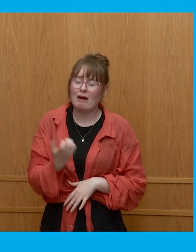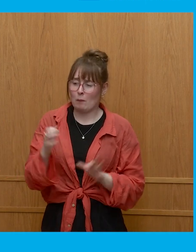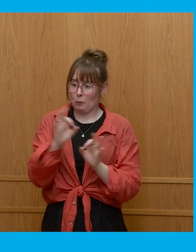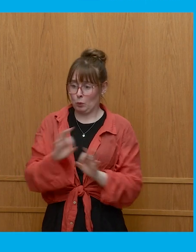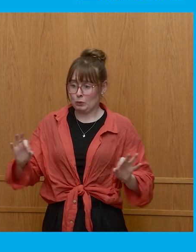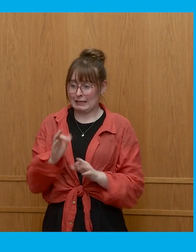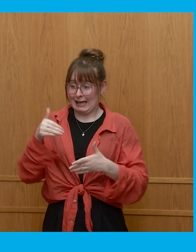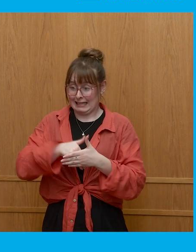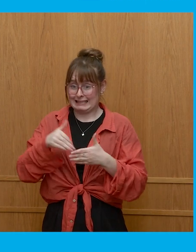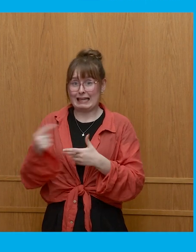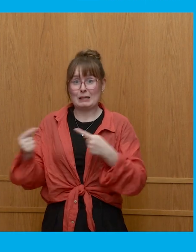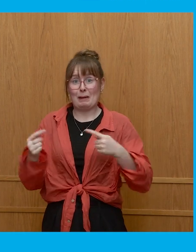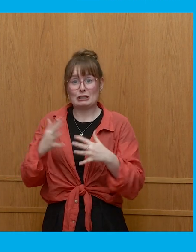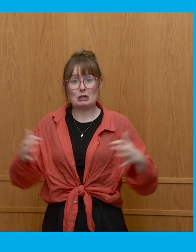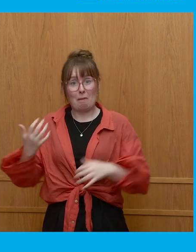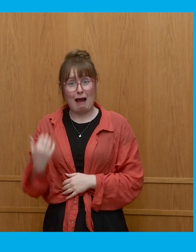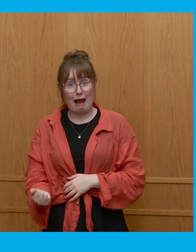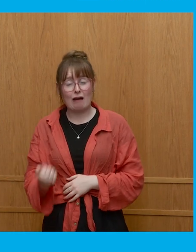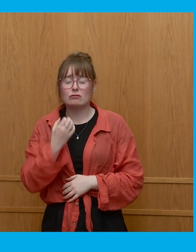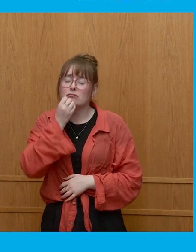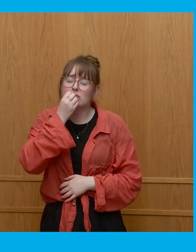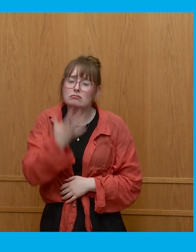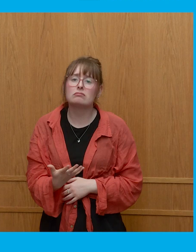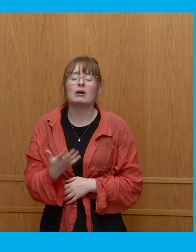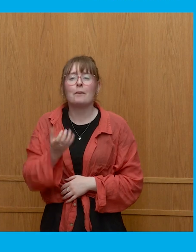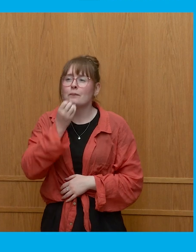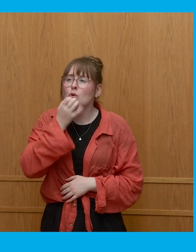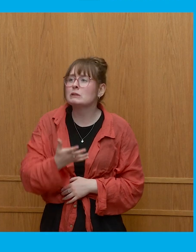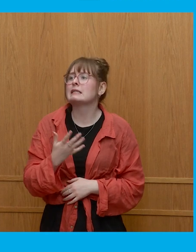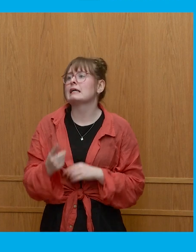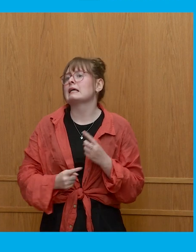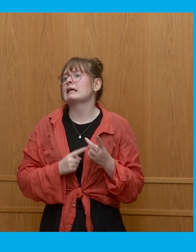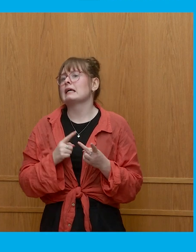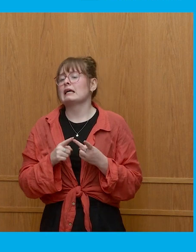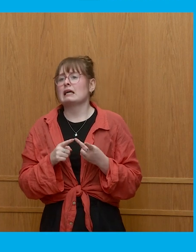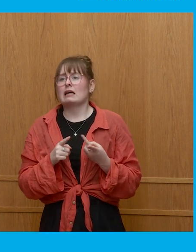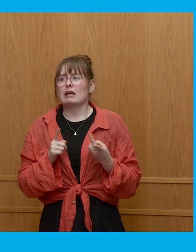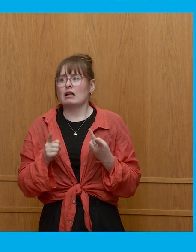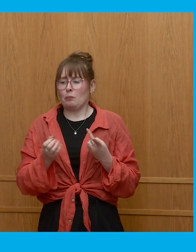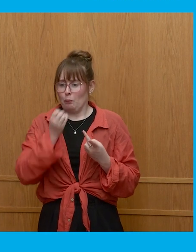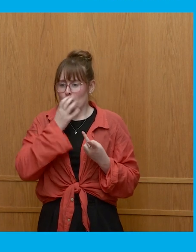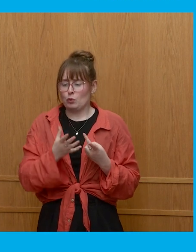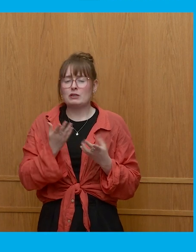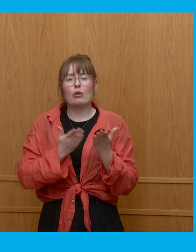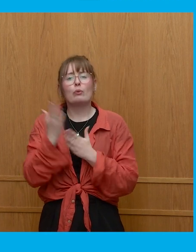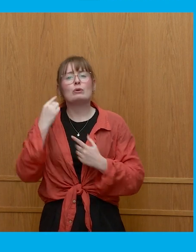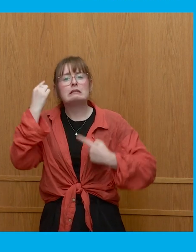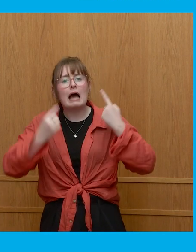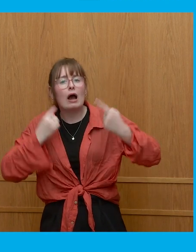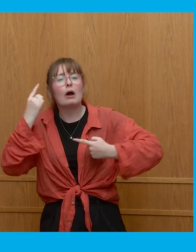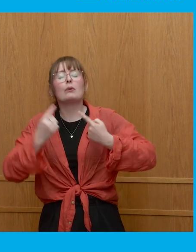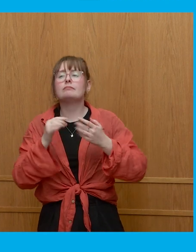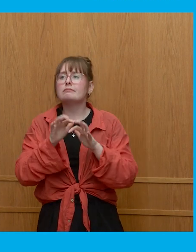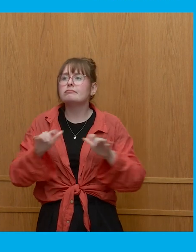there. It was beauty, let's say, no? Beauty in the sound, beauty in